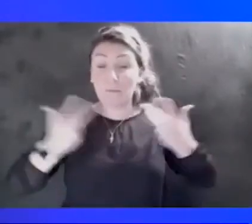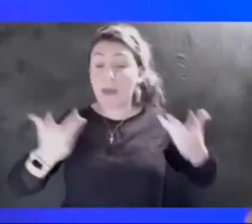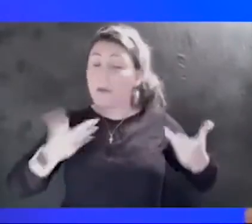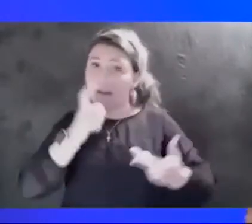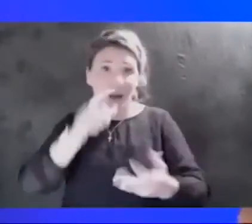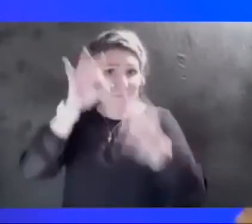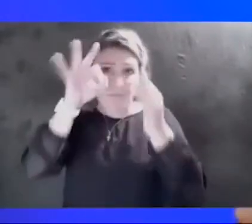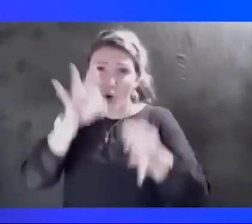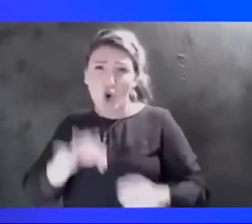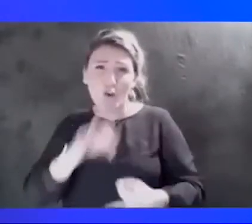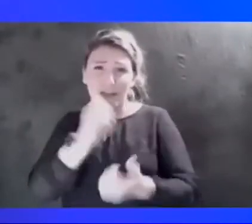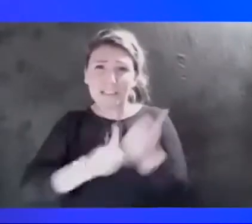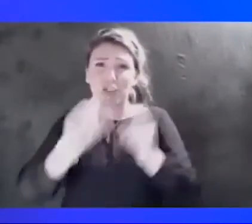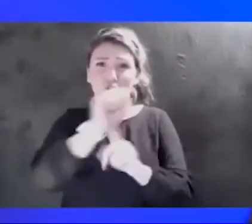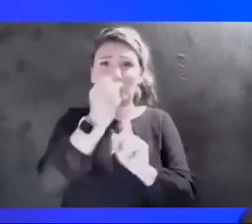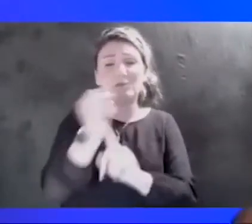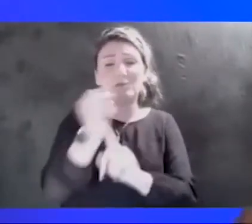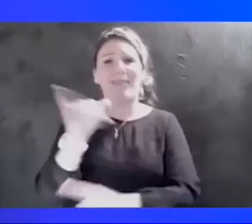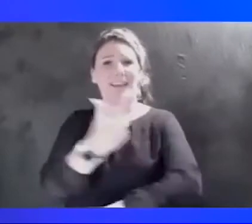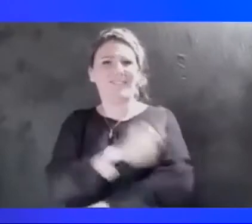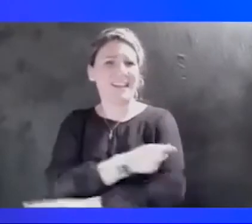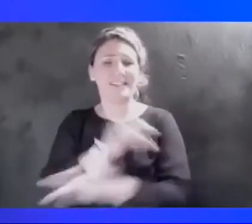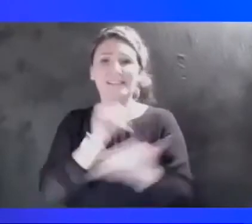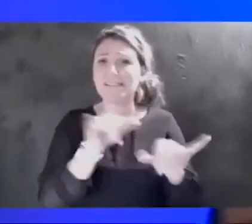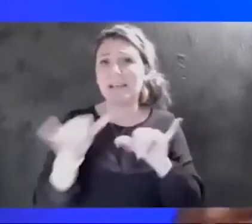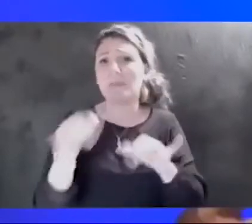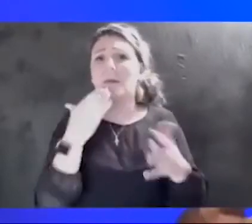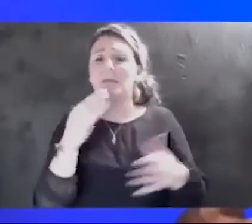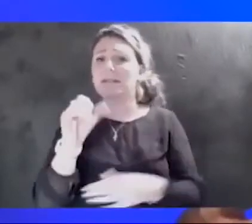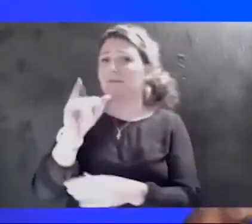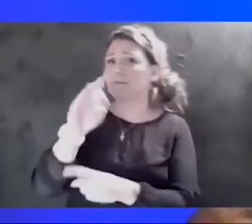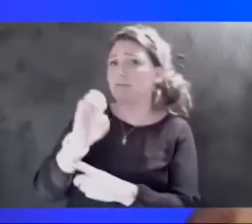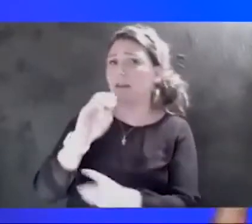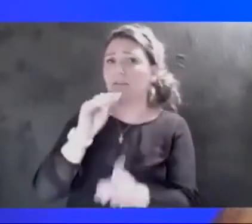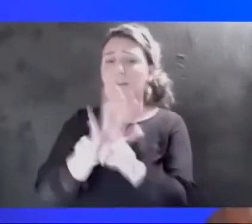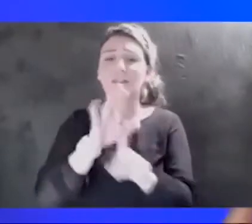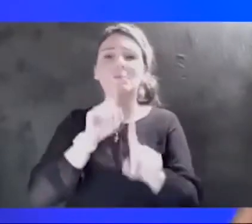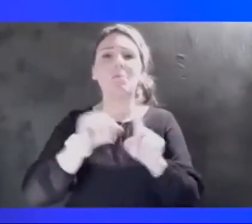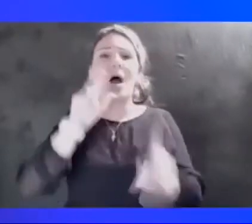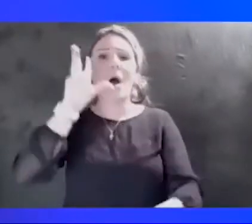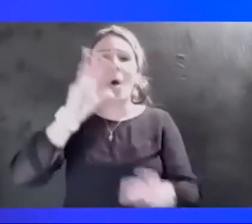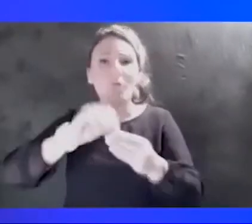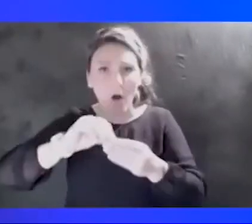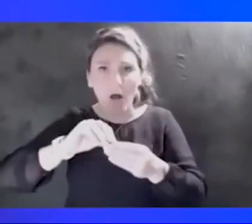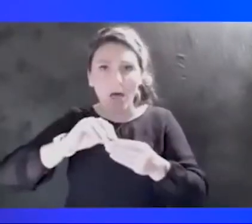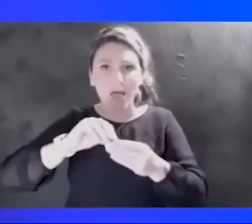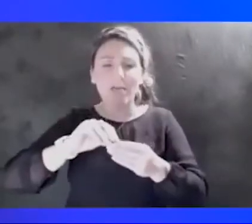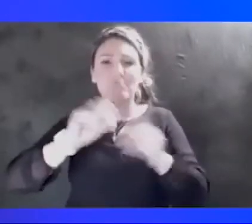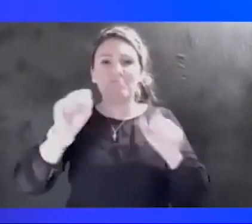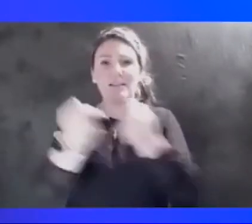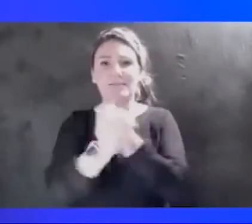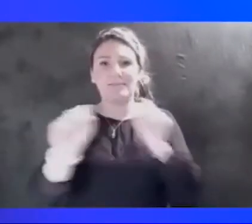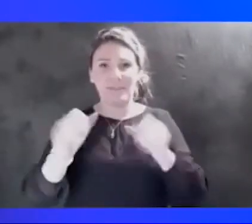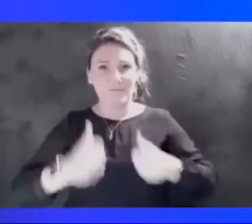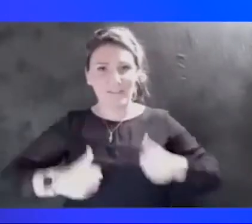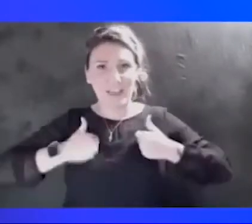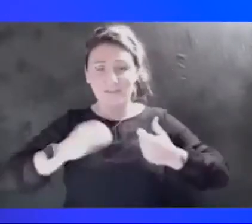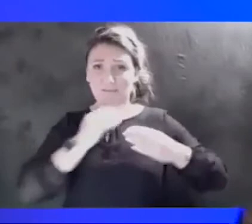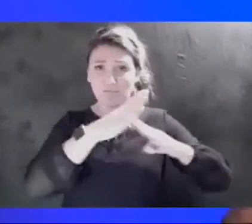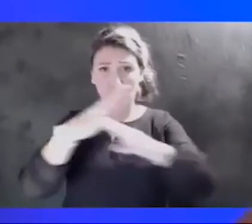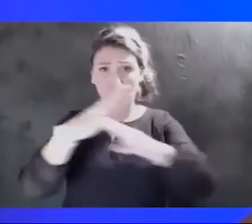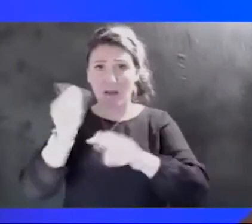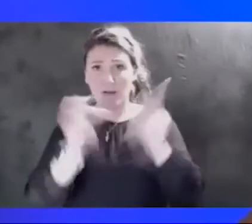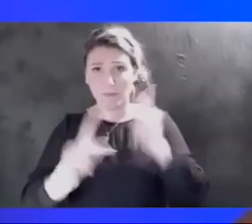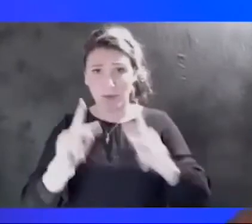like vaccines may have some side effects, but overall, they can save your lives and they can protect others. So that's